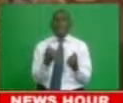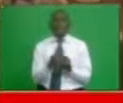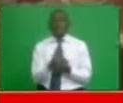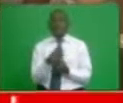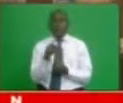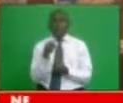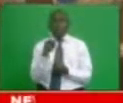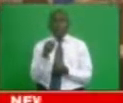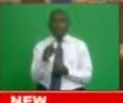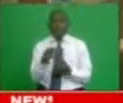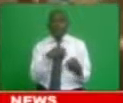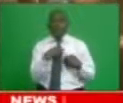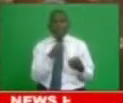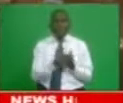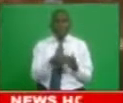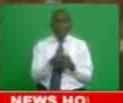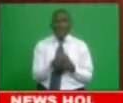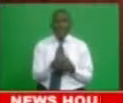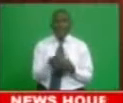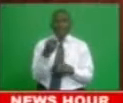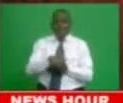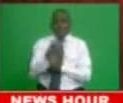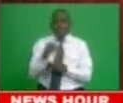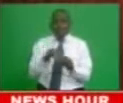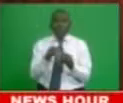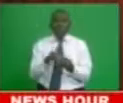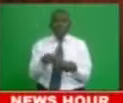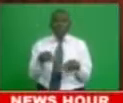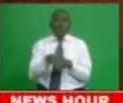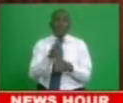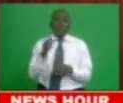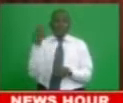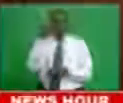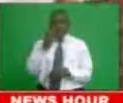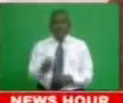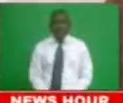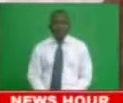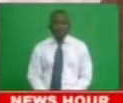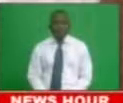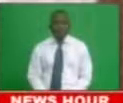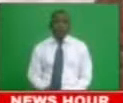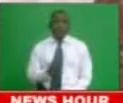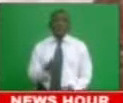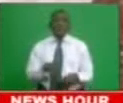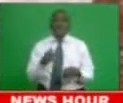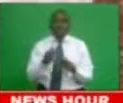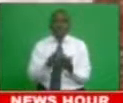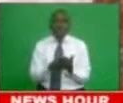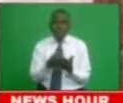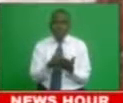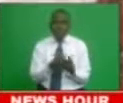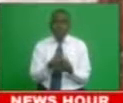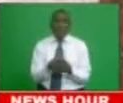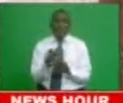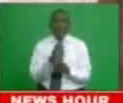George Ofori, complained about the multiple checkpoints along trade routes in the West African sub-region. We keep on talking about free movement of people, goods